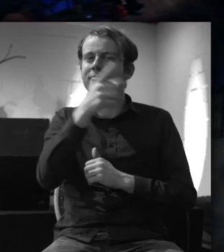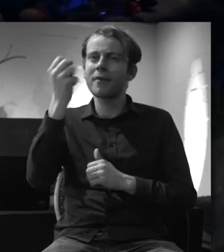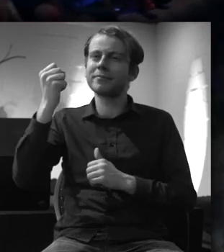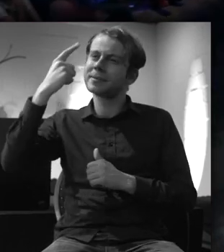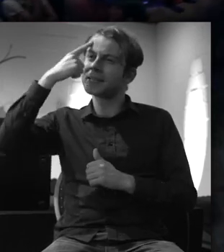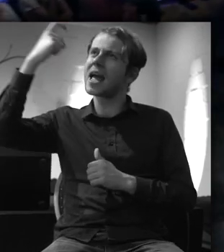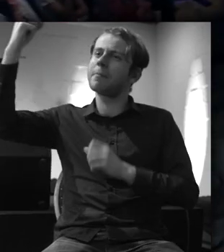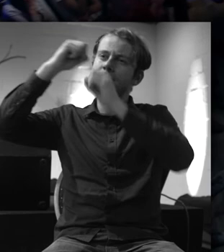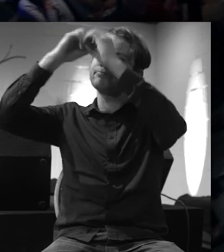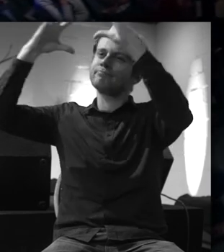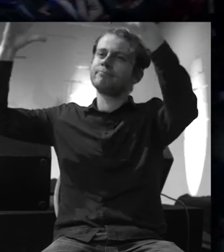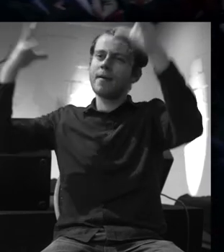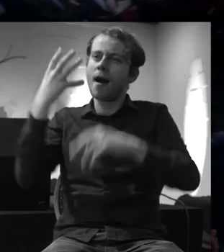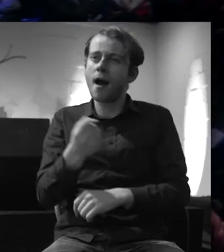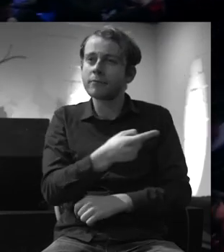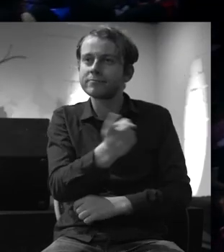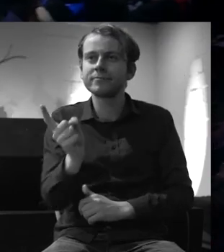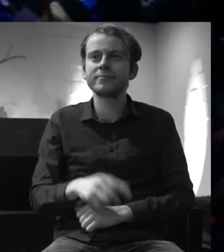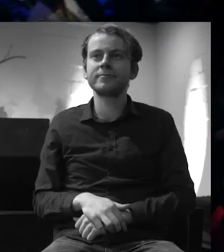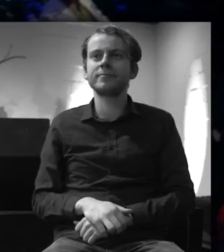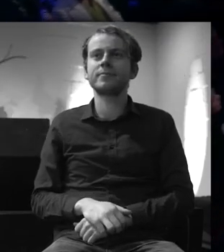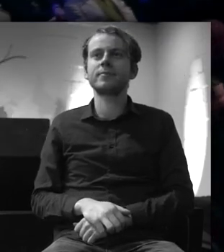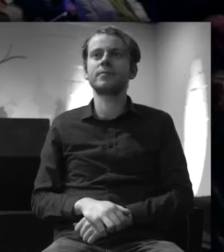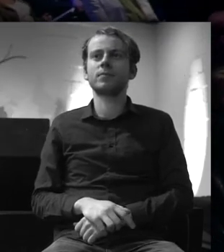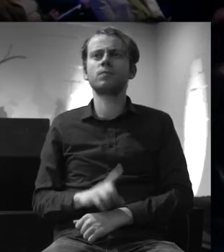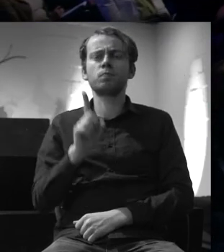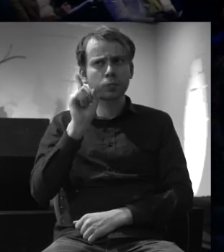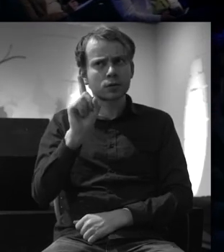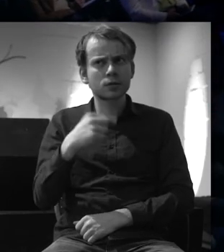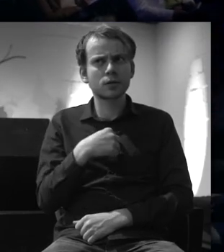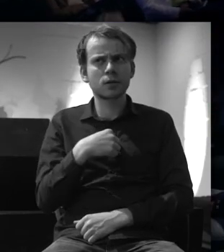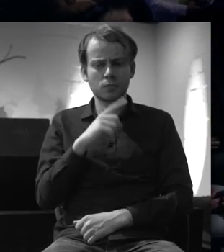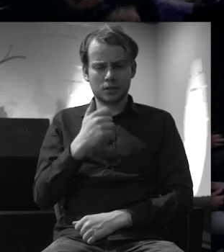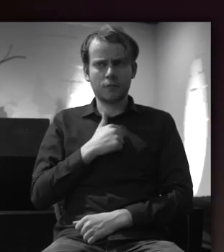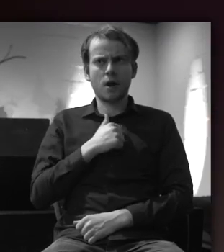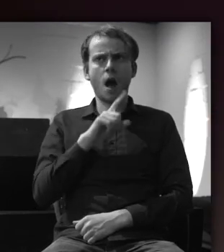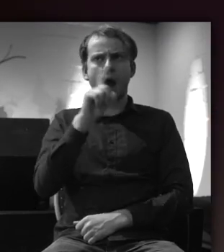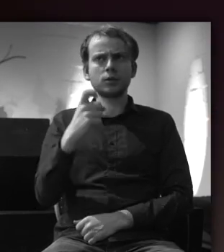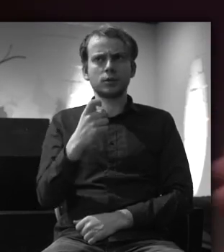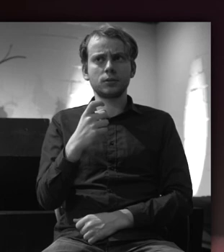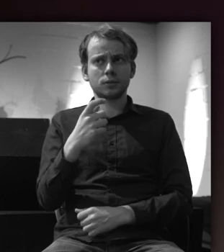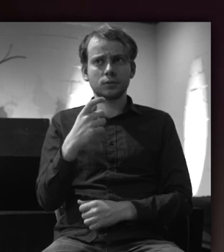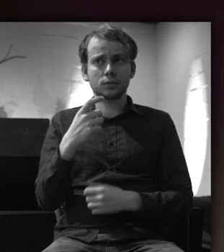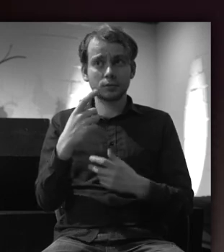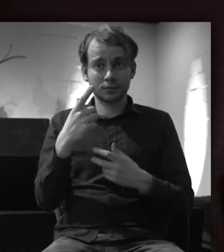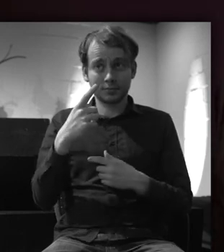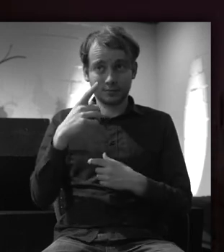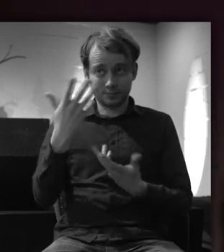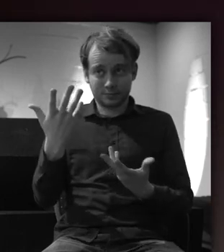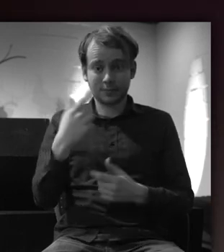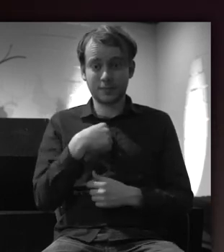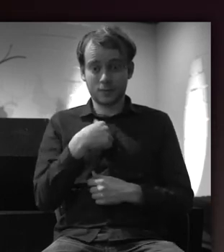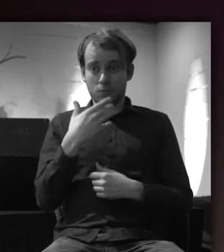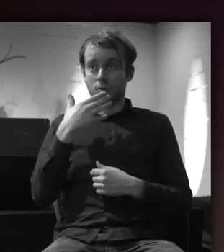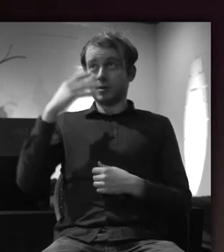you plugging yourself into the right community now? If the answer is yes, so you are very lucky. And if the answer is no, I'll